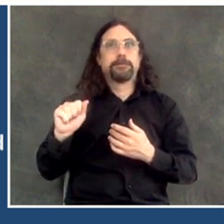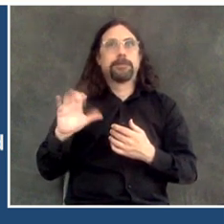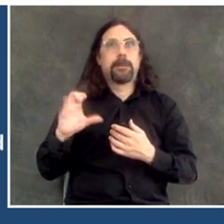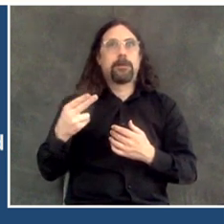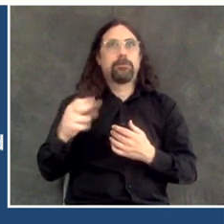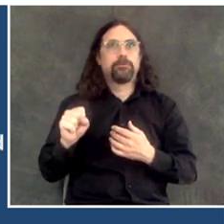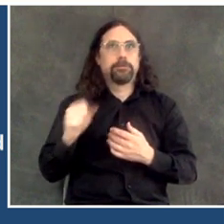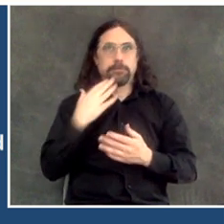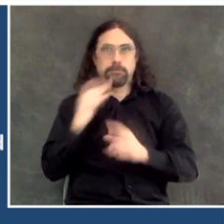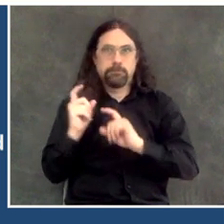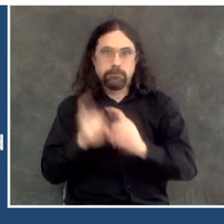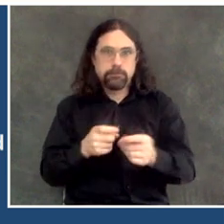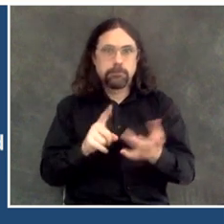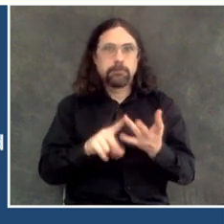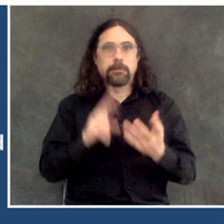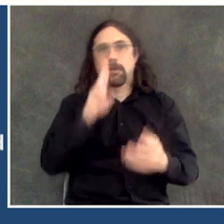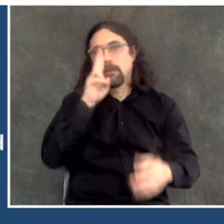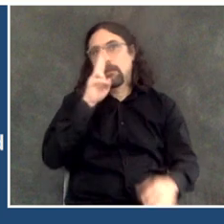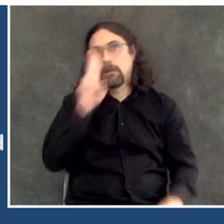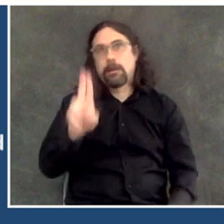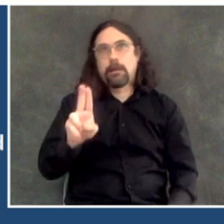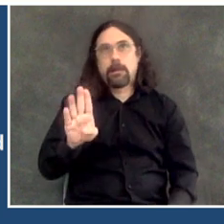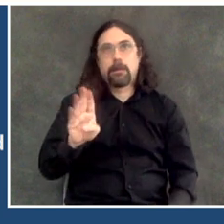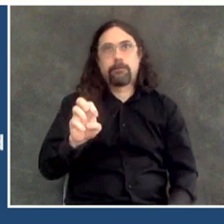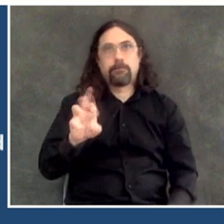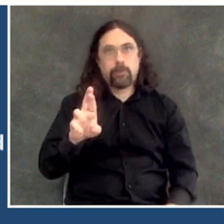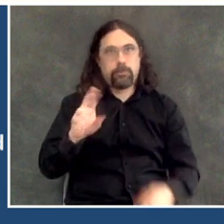workers and first responders. Uber Eats,